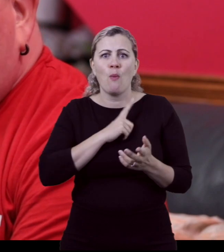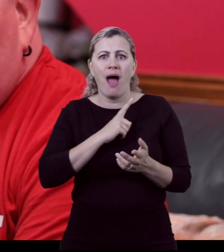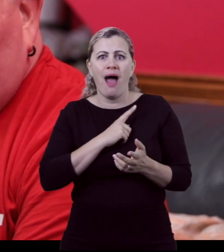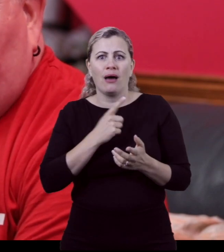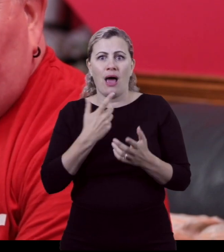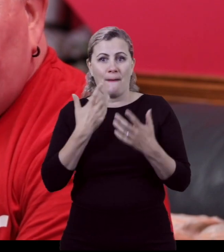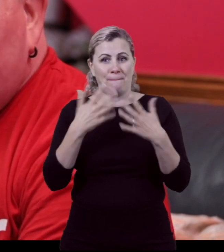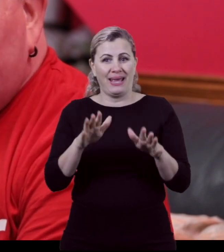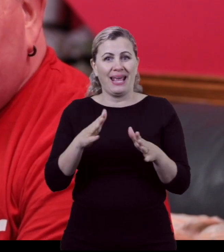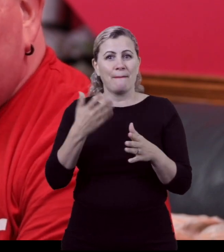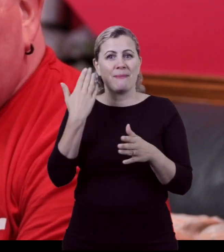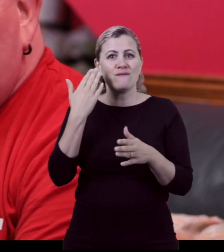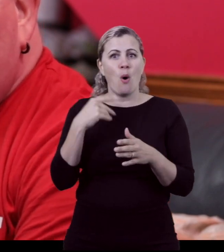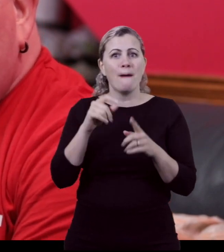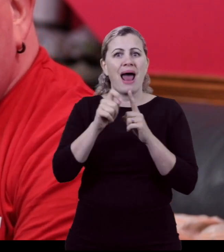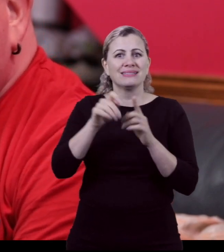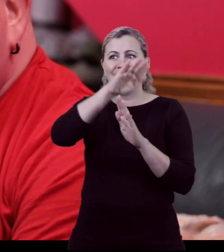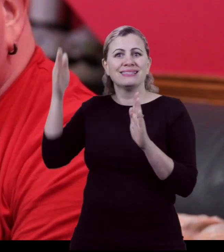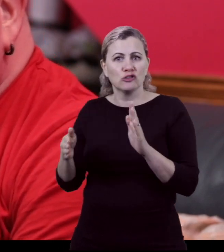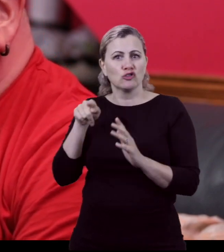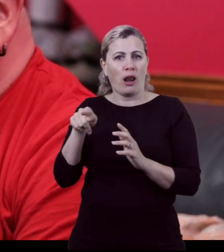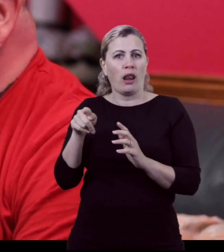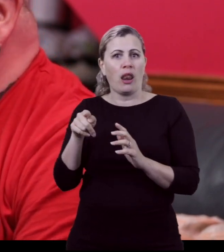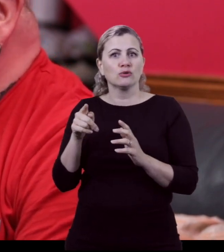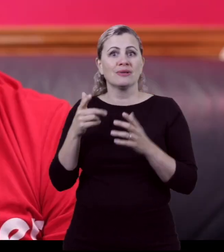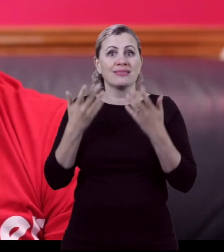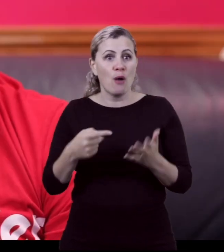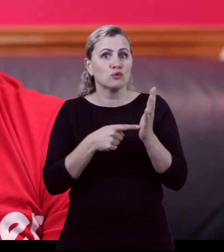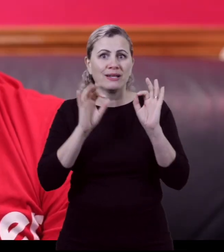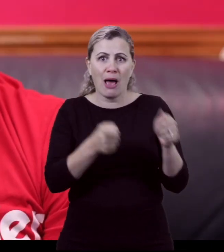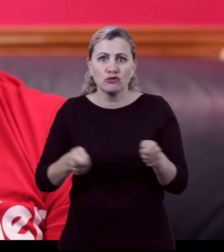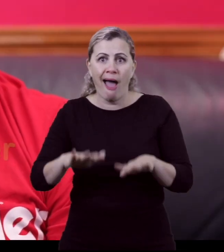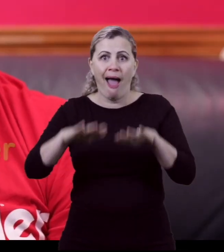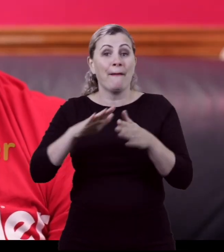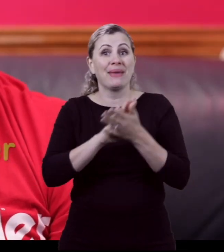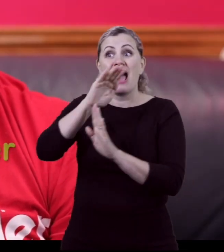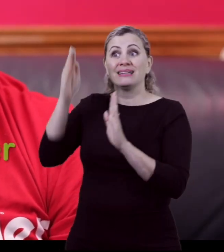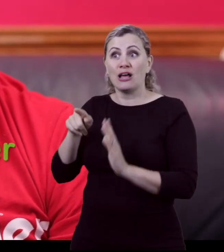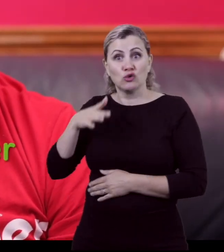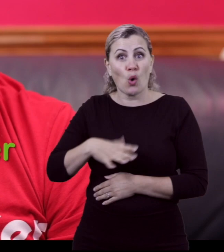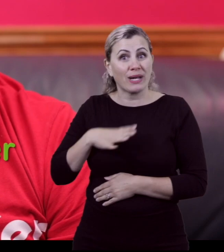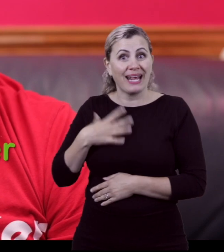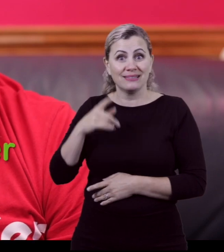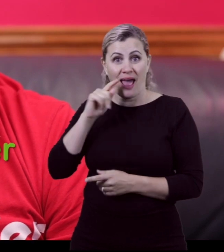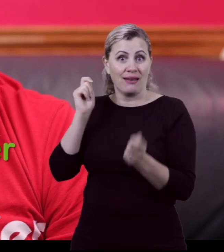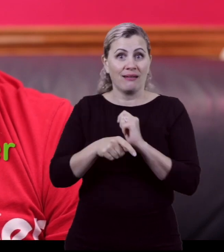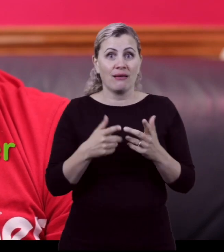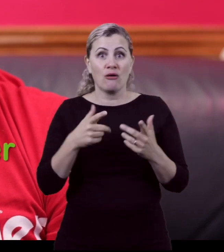It's been really, really helpful. Really helpful, yeah.